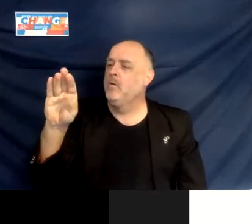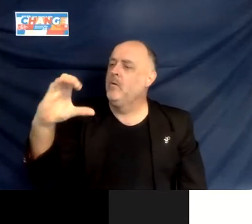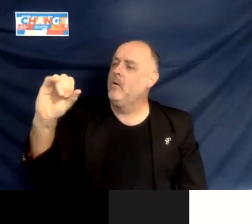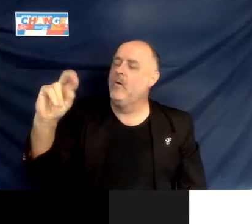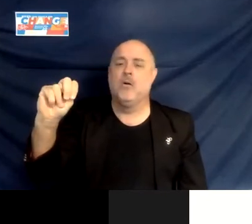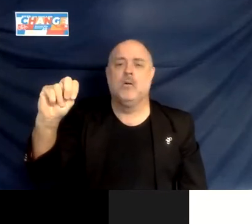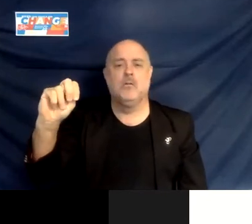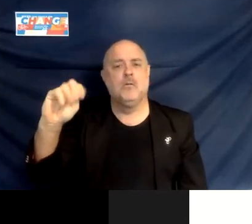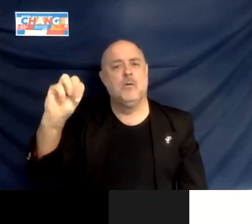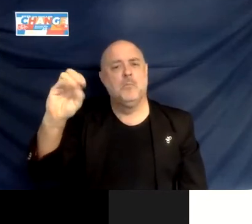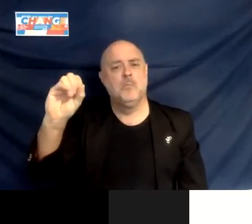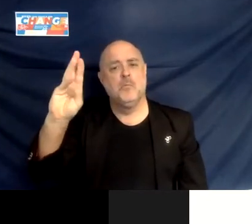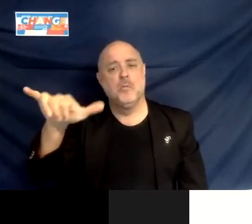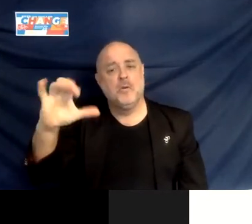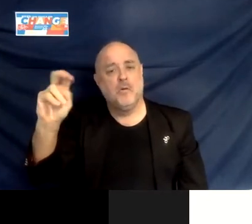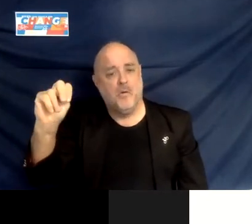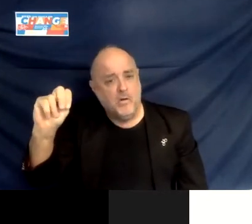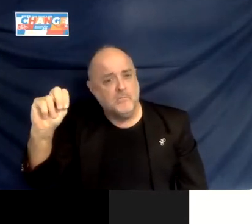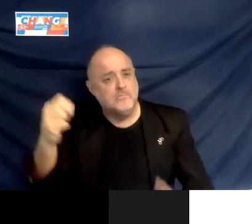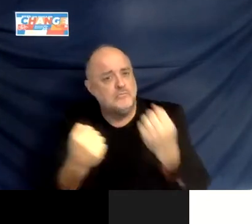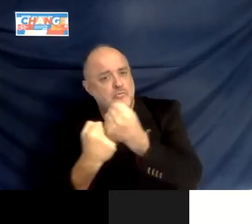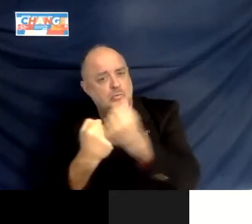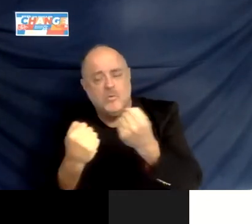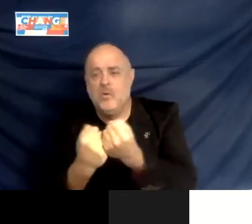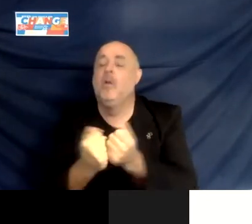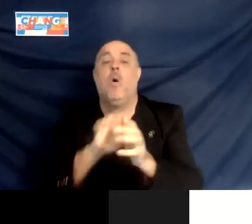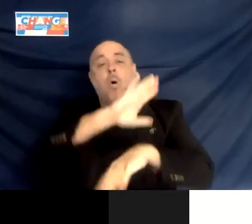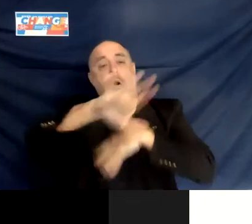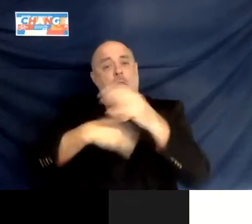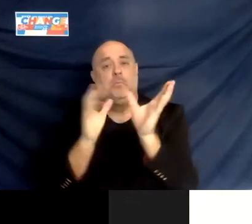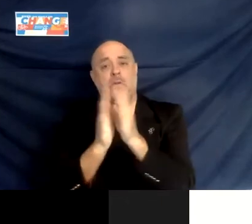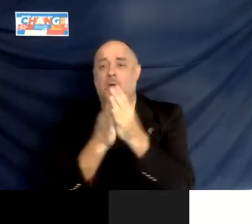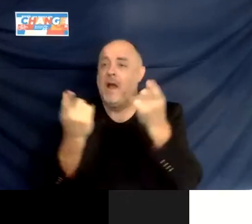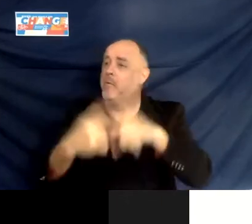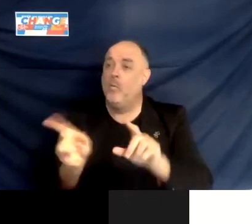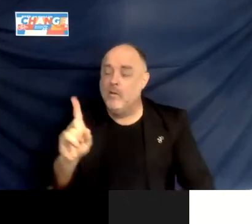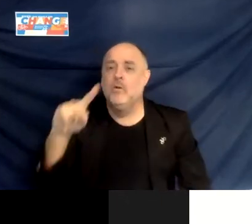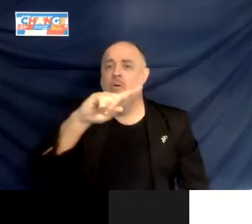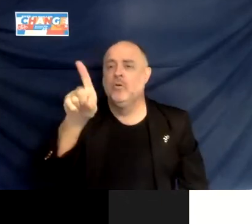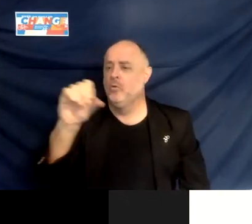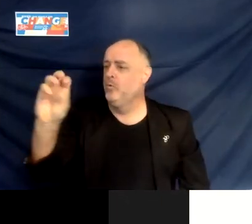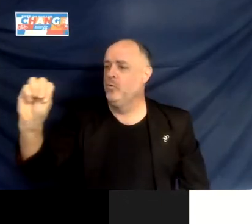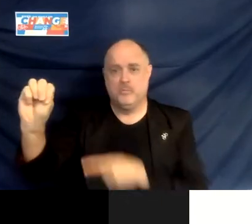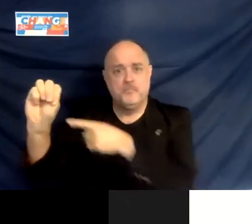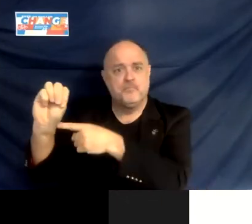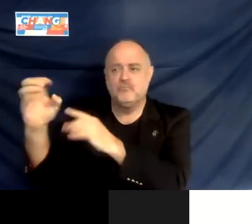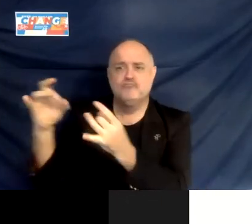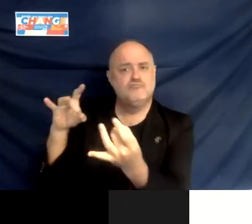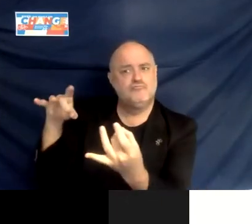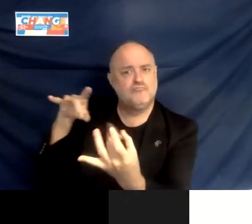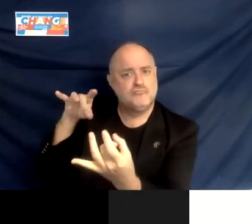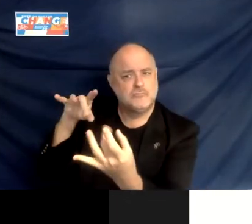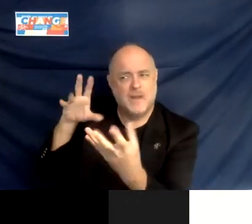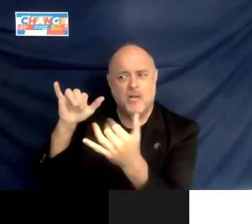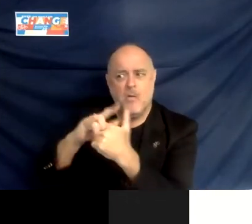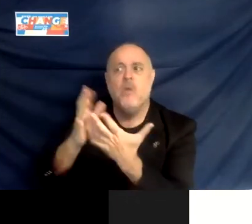one, are in Zoom. We recommend that you watch it in Zoom. These sessions will be available on